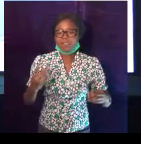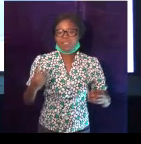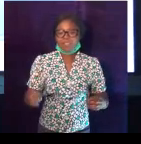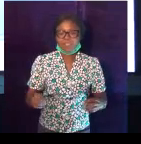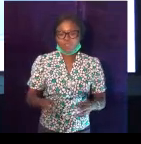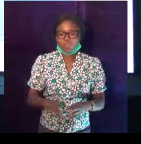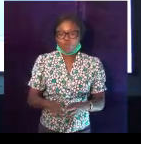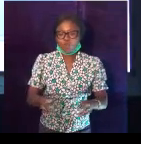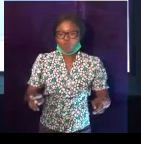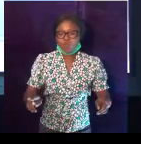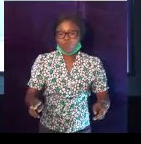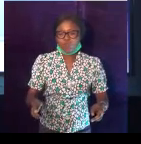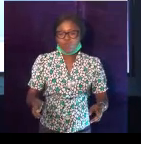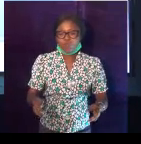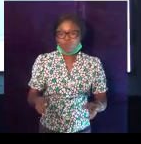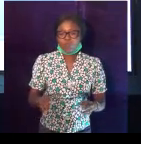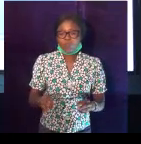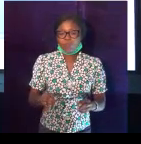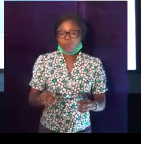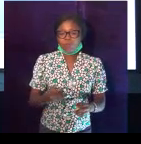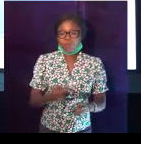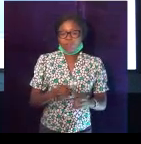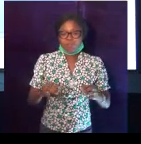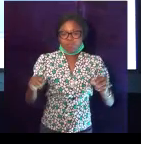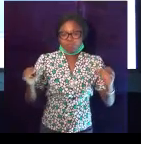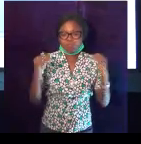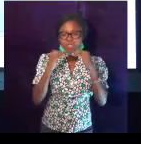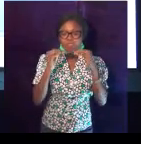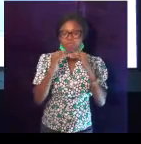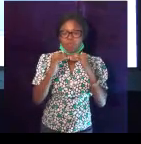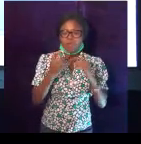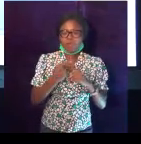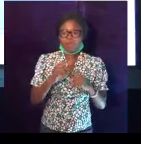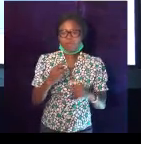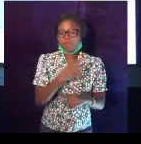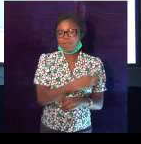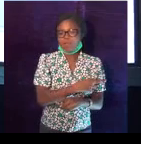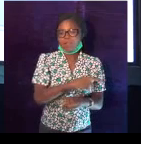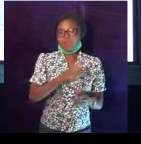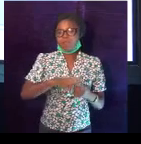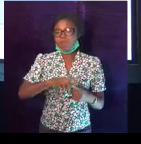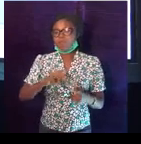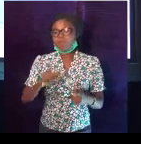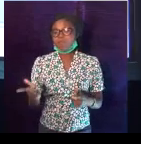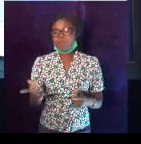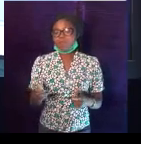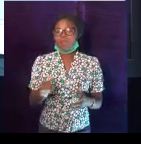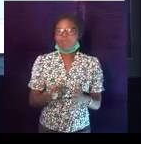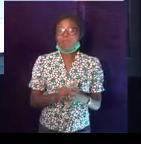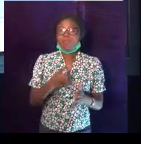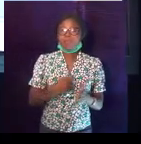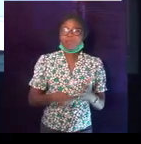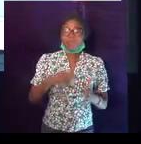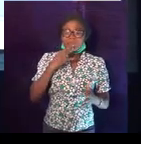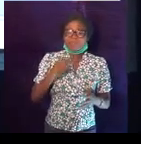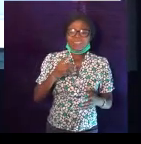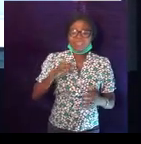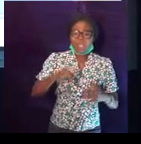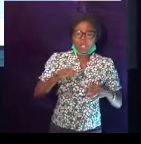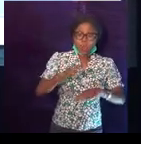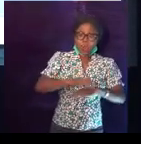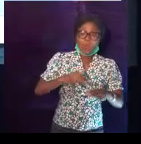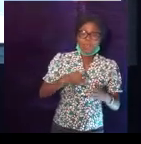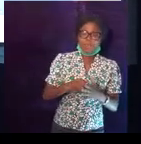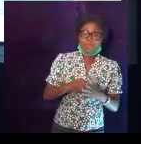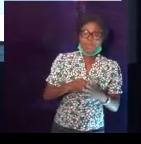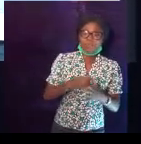dividing the lanes, equal lanes on the right and equal lanes on the left. And that's exactly what you call the median. When you see this on